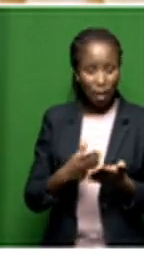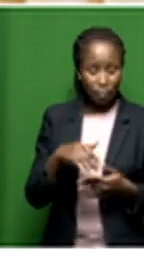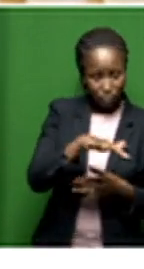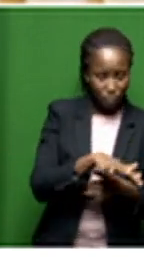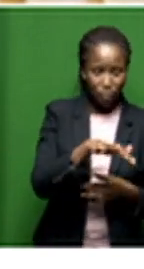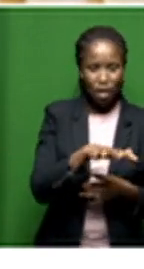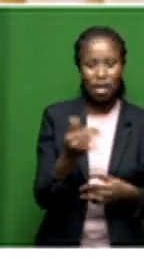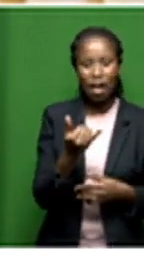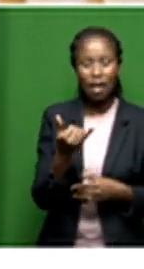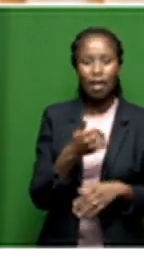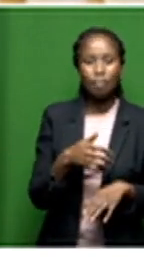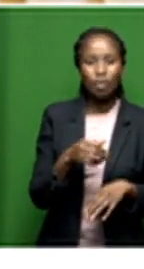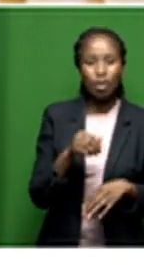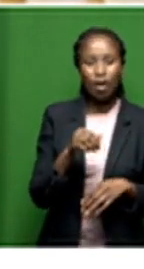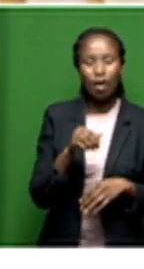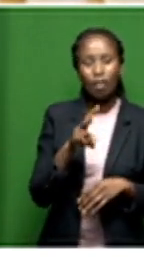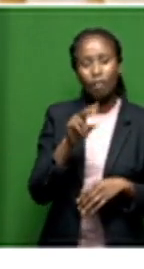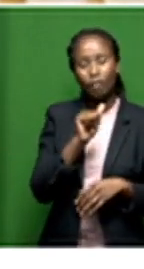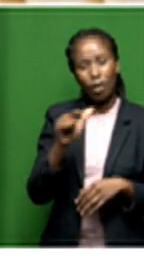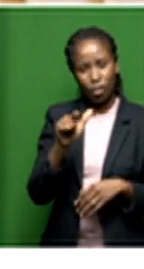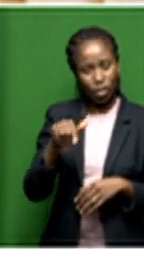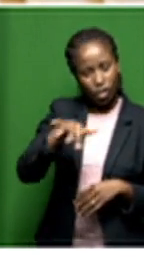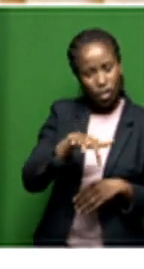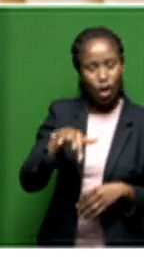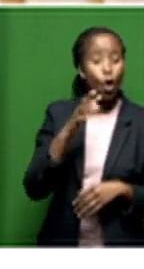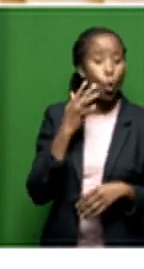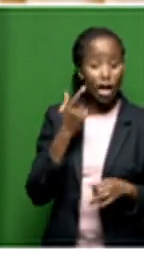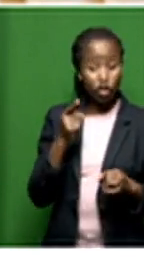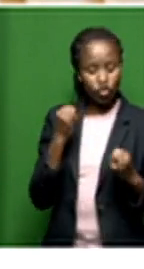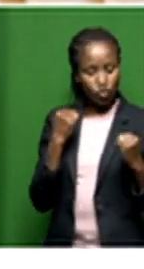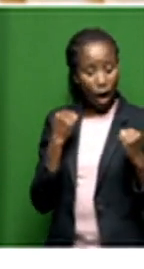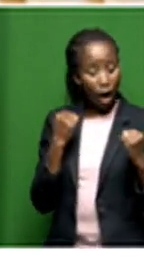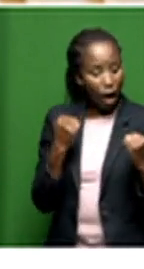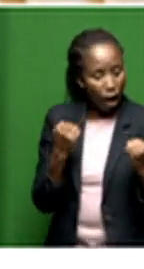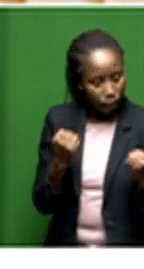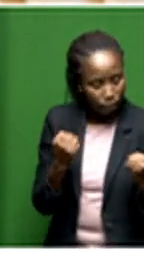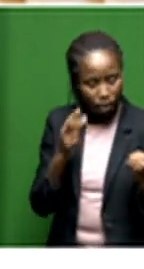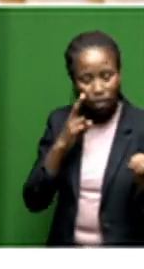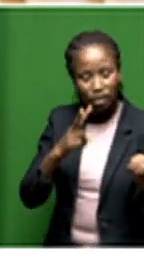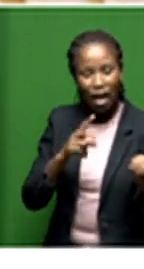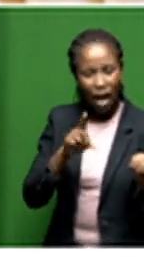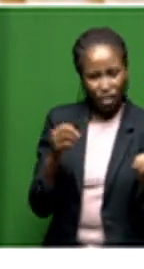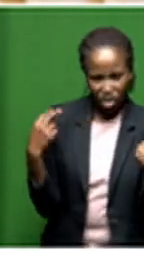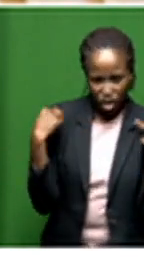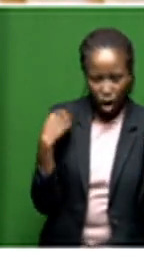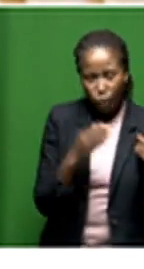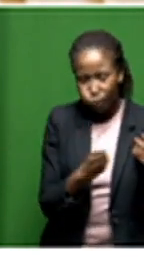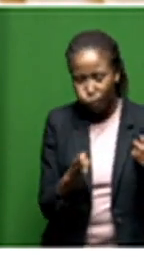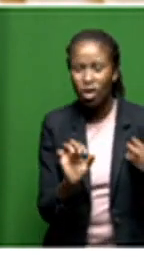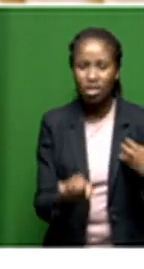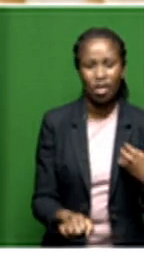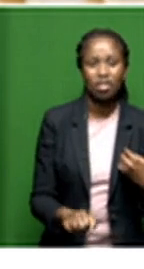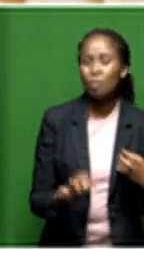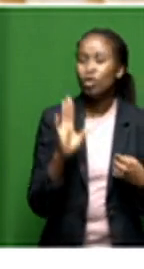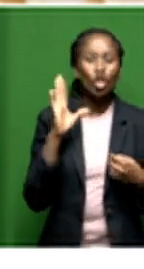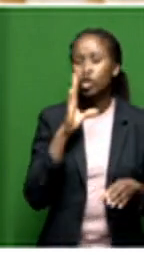farmlands. When I say farmlands, very close to the river. So when people drive down there, there's the security personnel. And we're not talking about